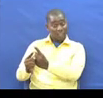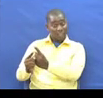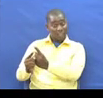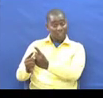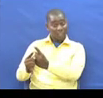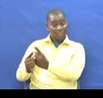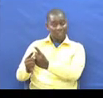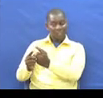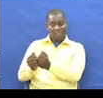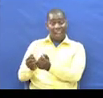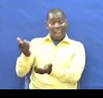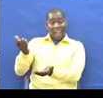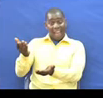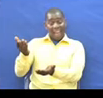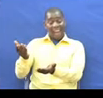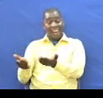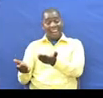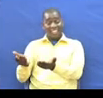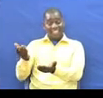the following